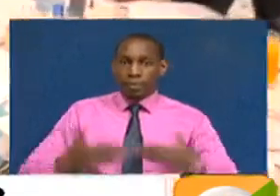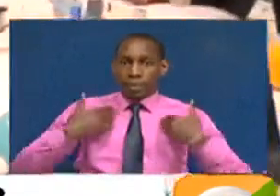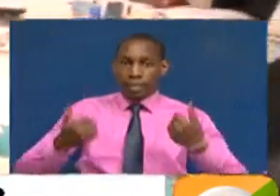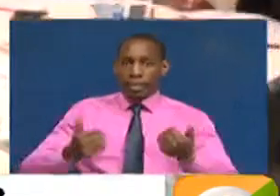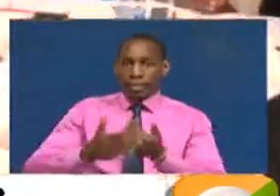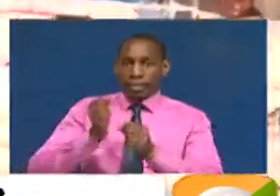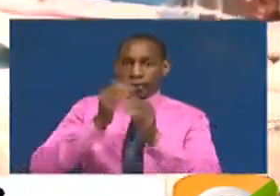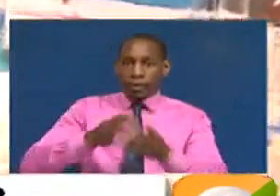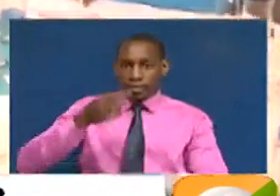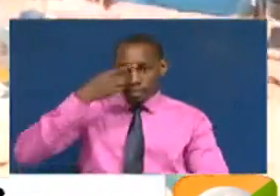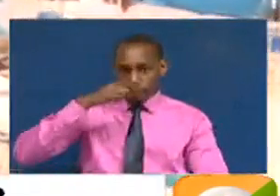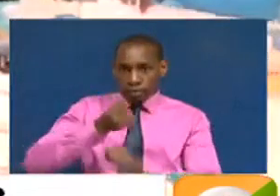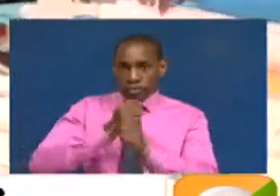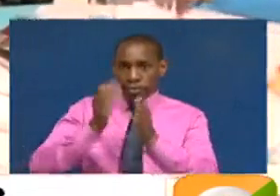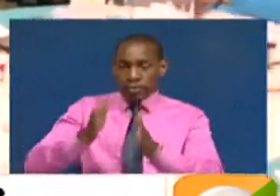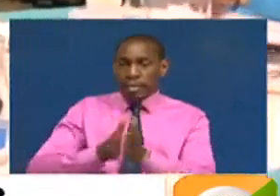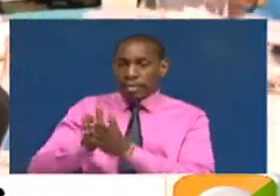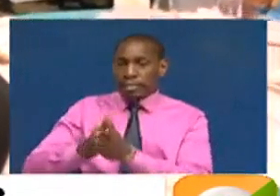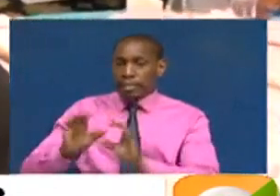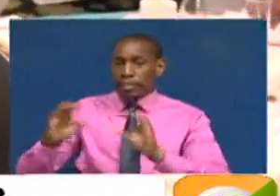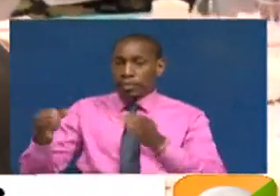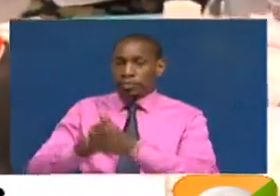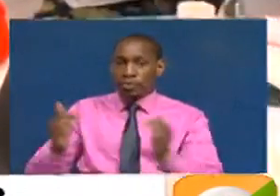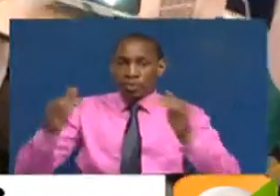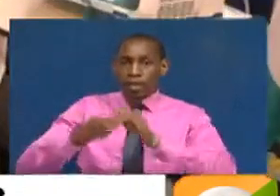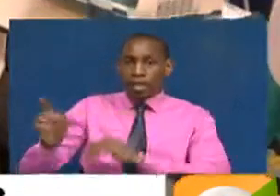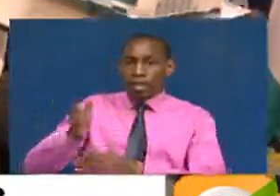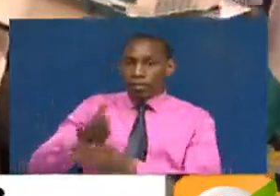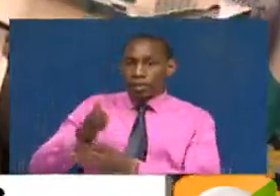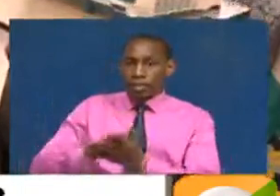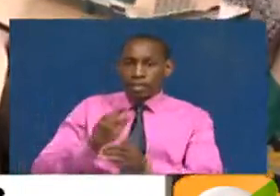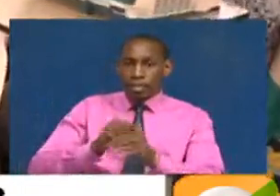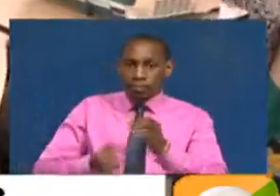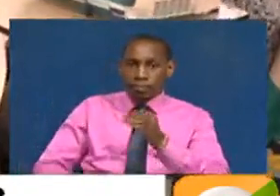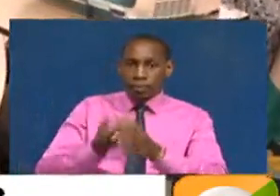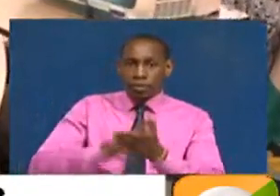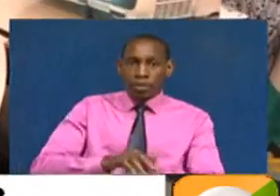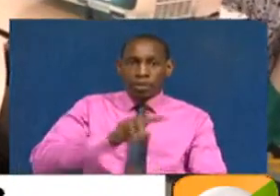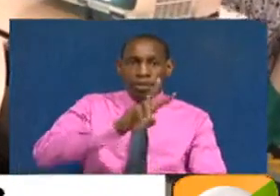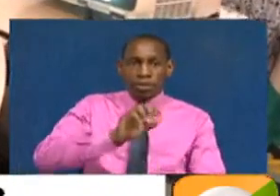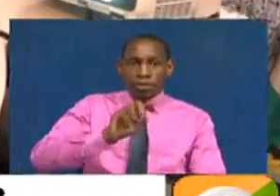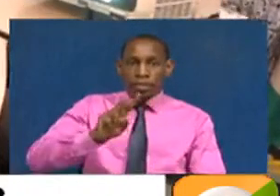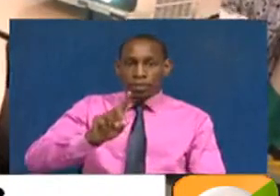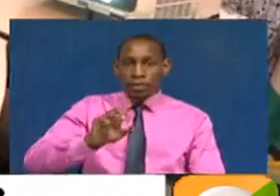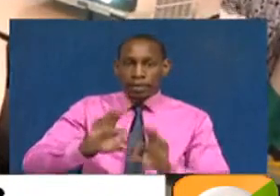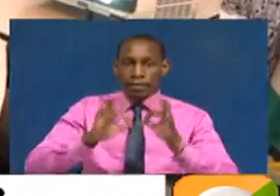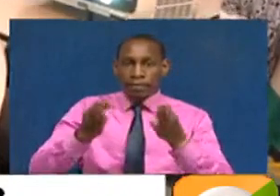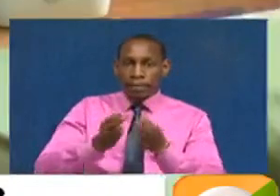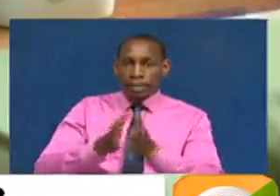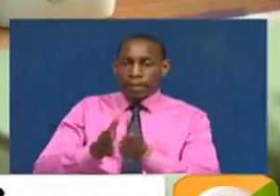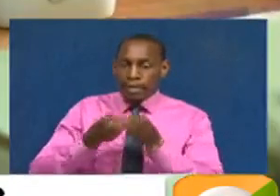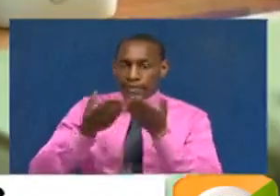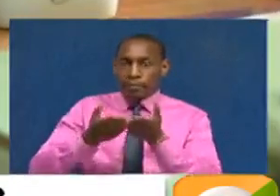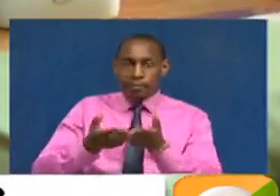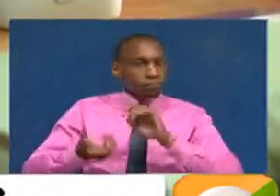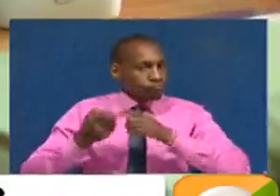Healthcare workers, policymakers, and interested parties met in Nairobi on Thursday during the release of the 2021 family planning data to take